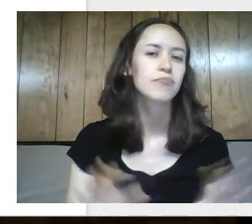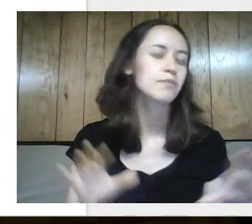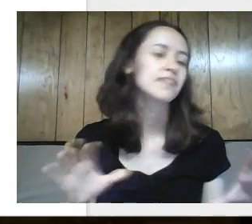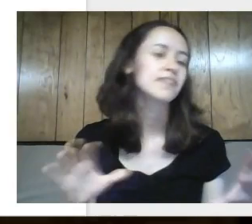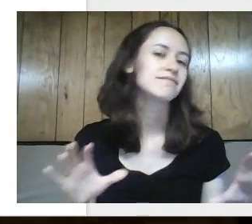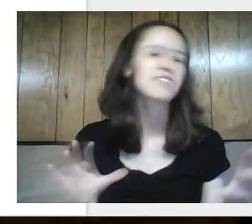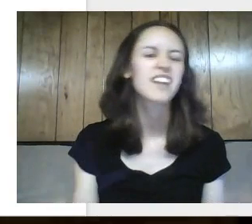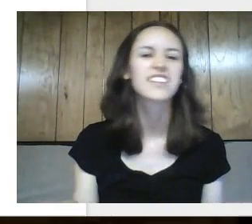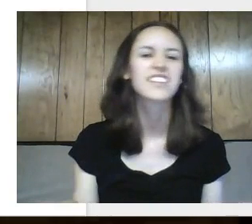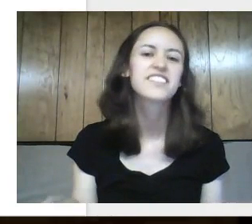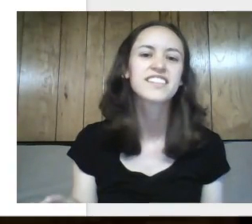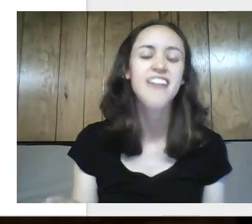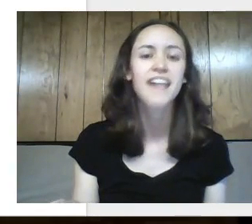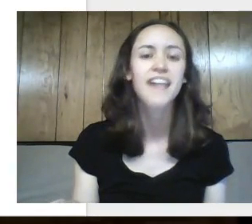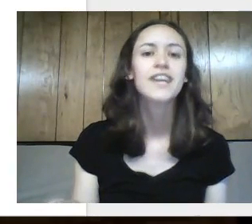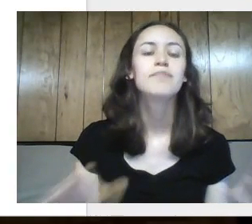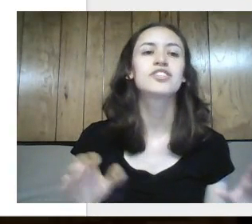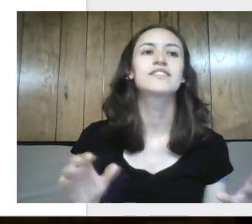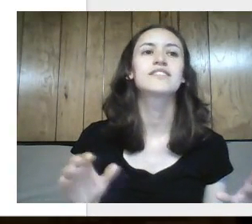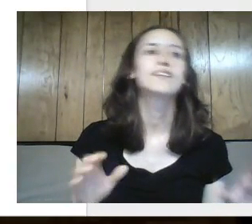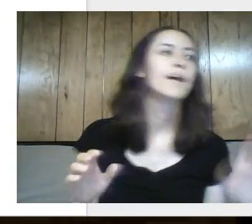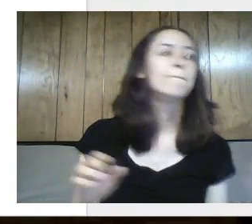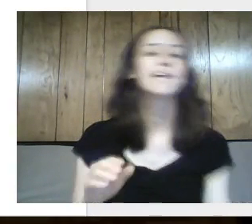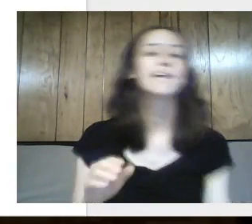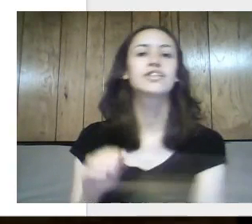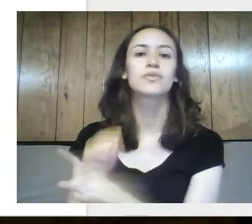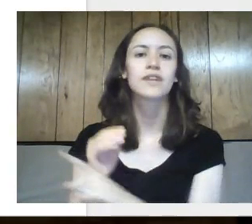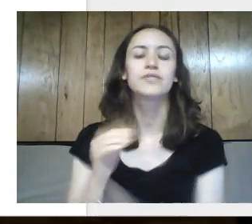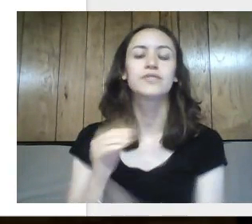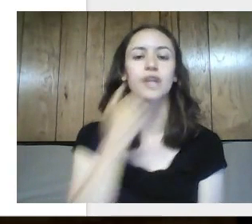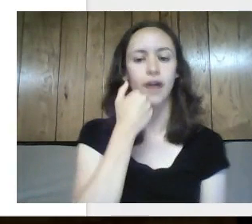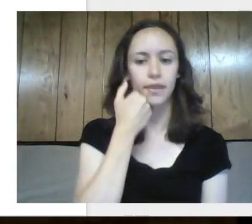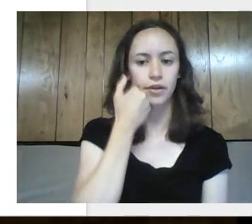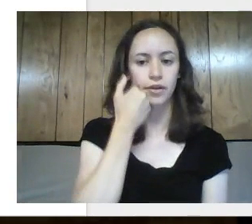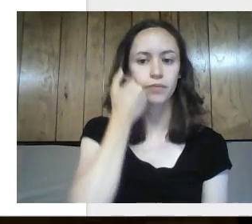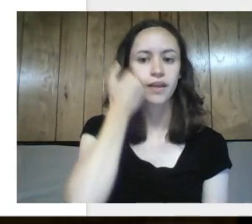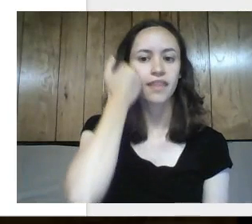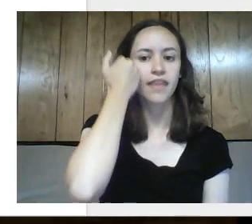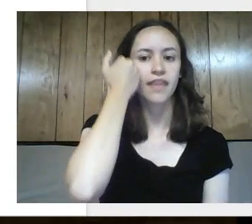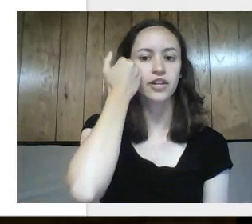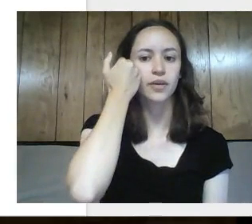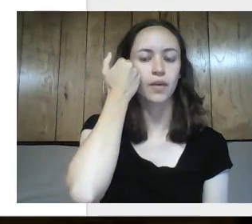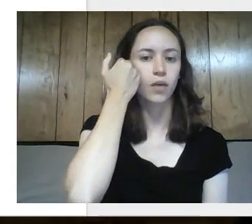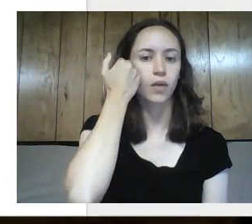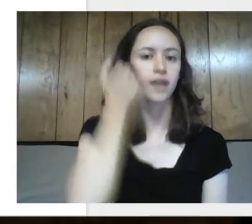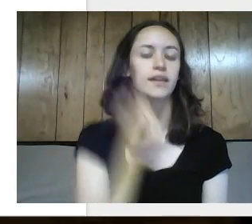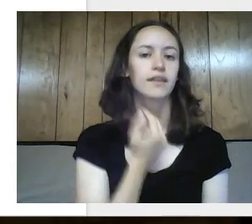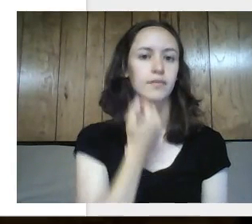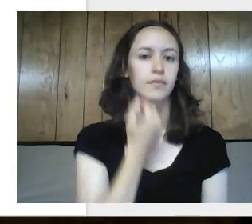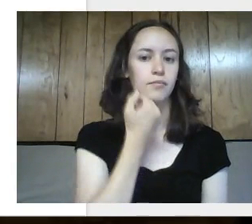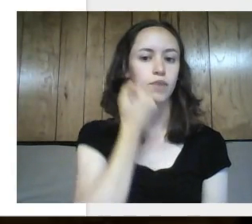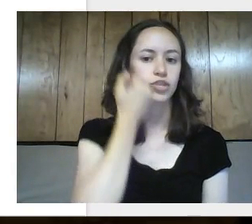Don't tell your students that, but just make sure as you look around the room that they're doing